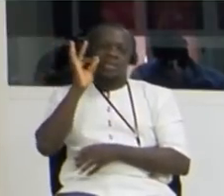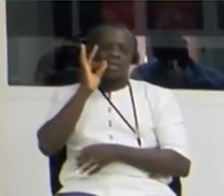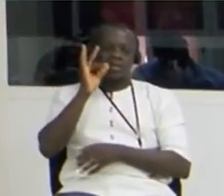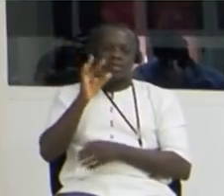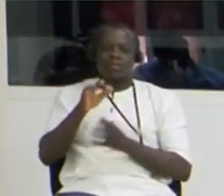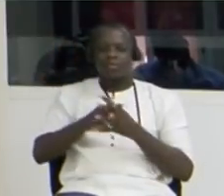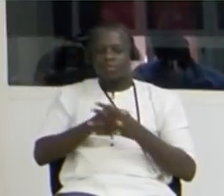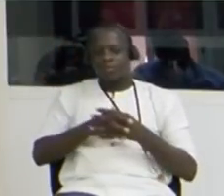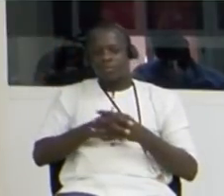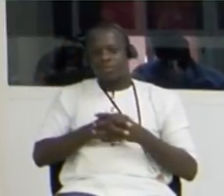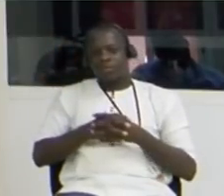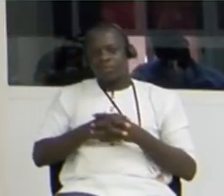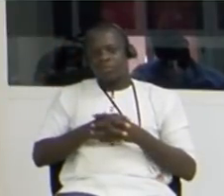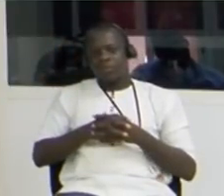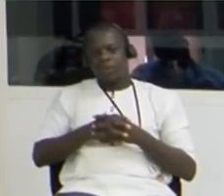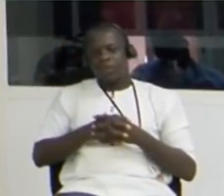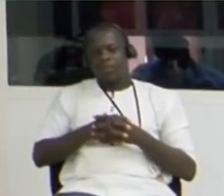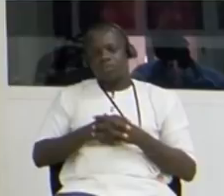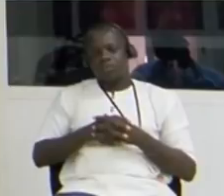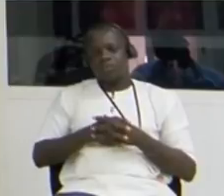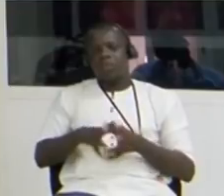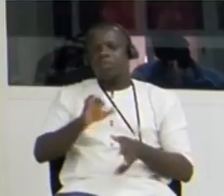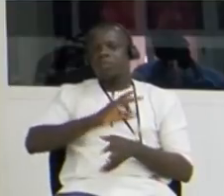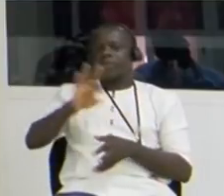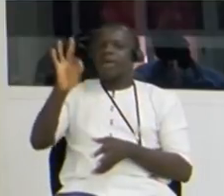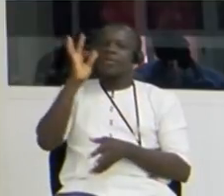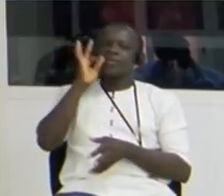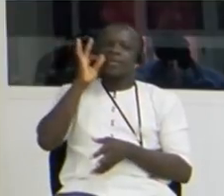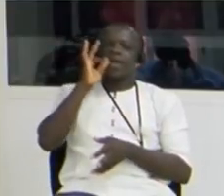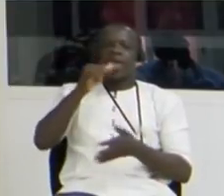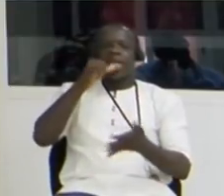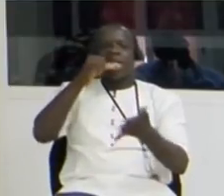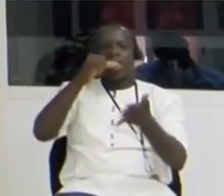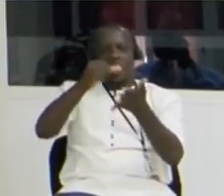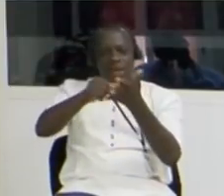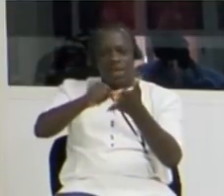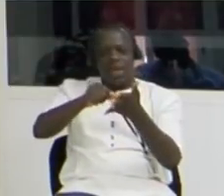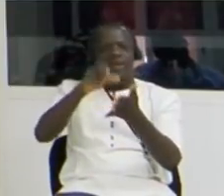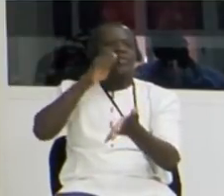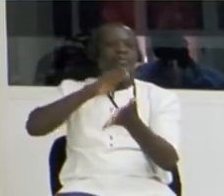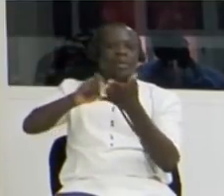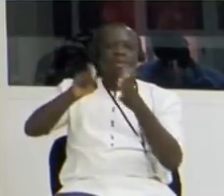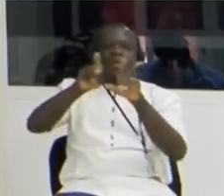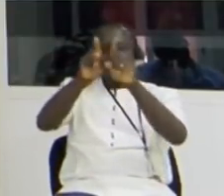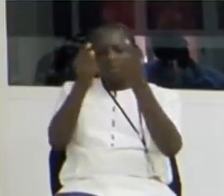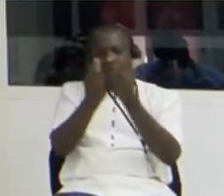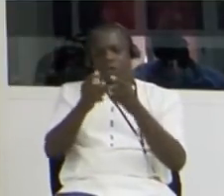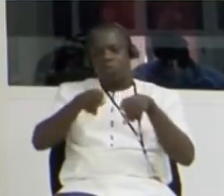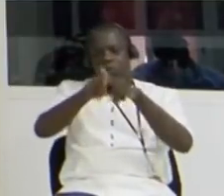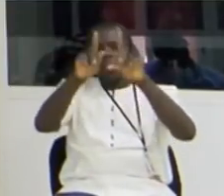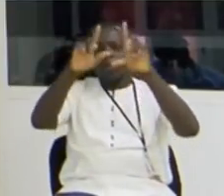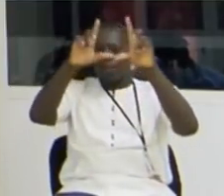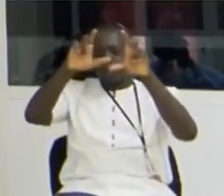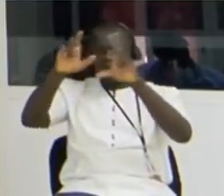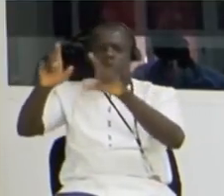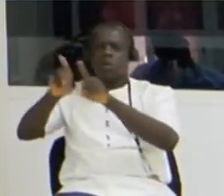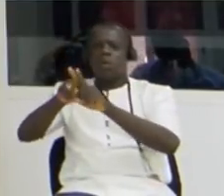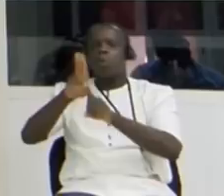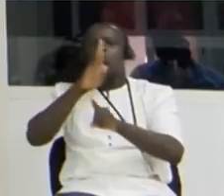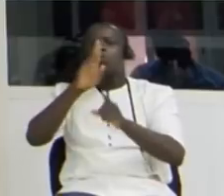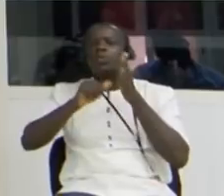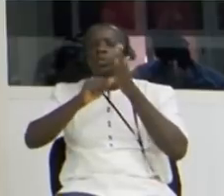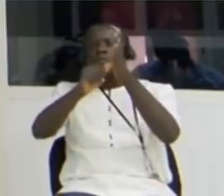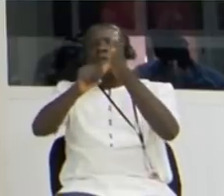the Secretary General with the pictures. Who was the Deputy Permanent Secretary at that